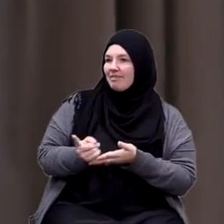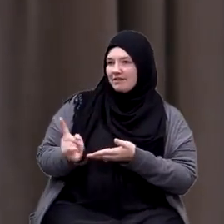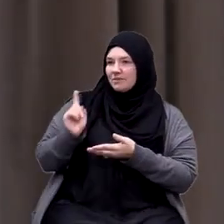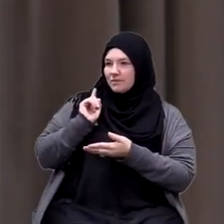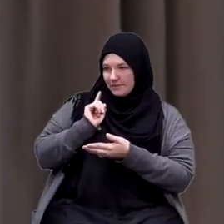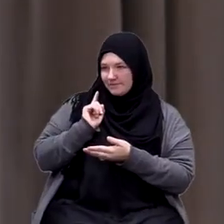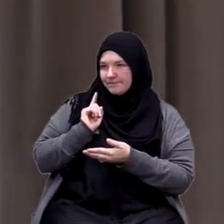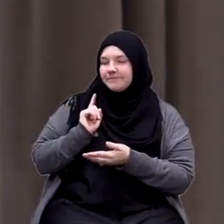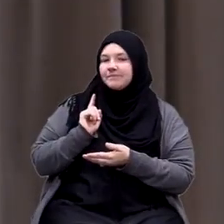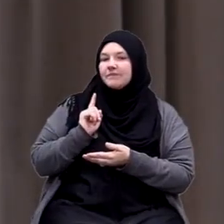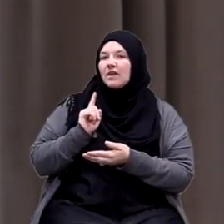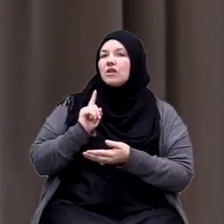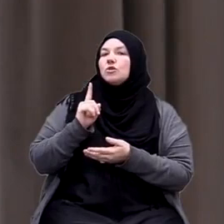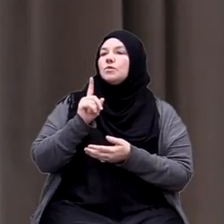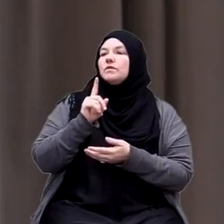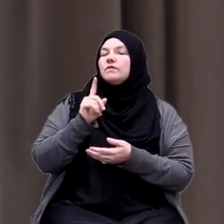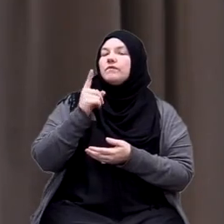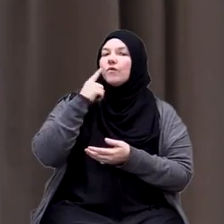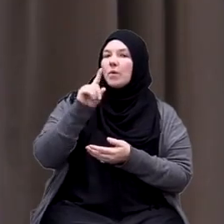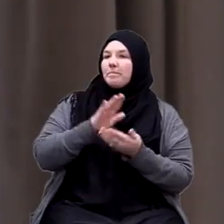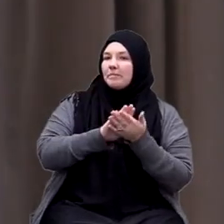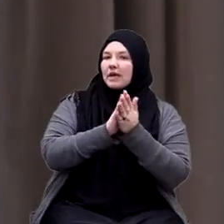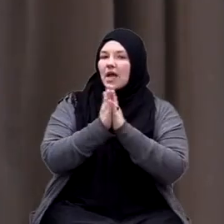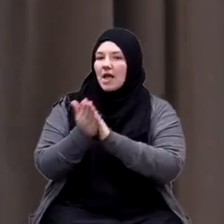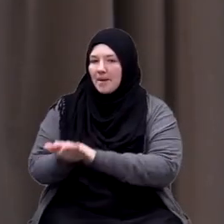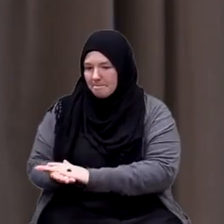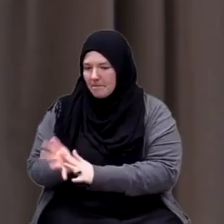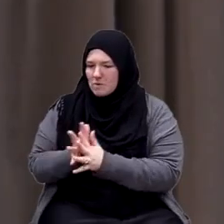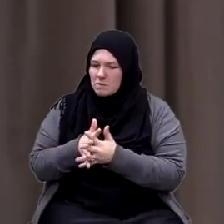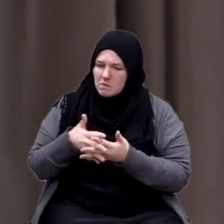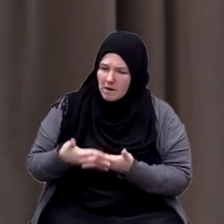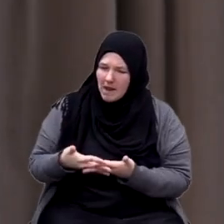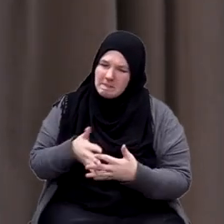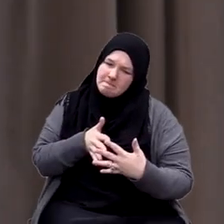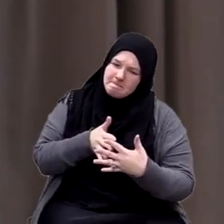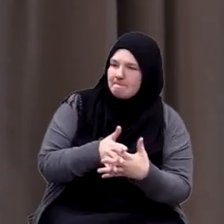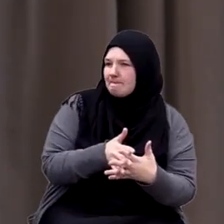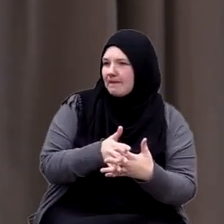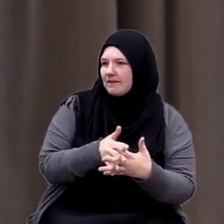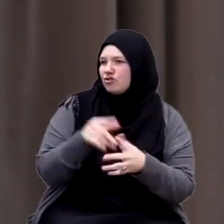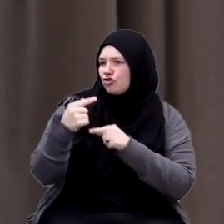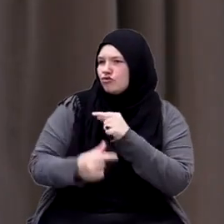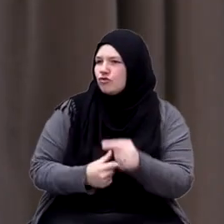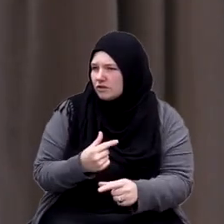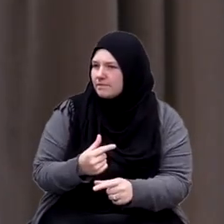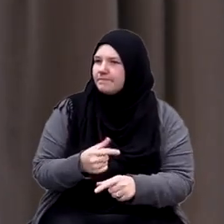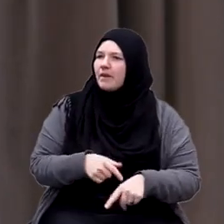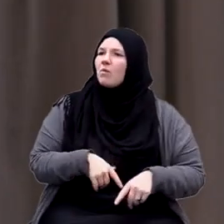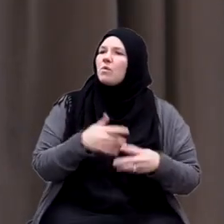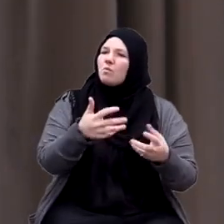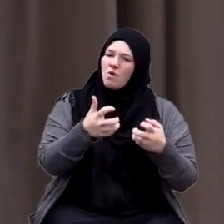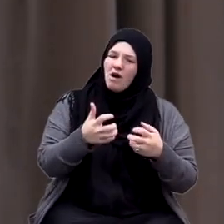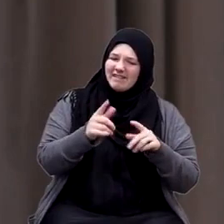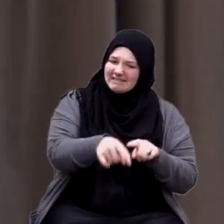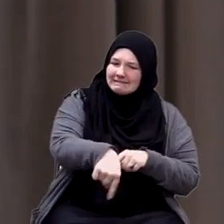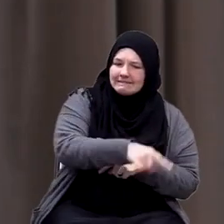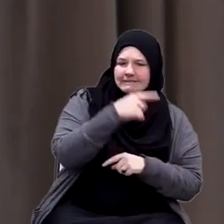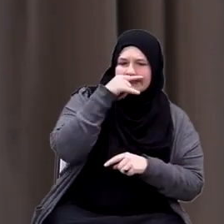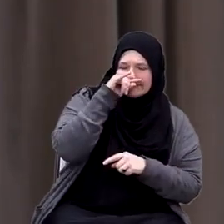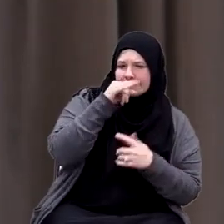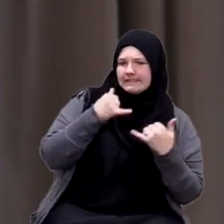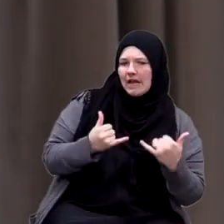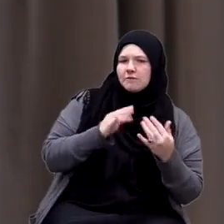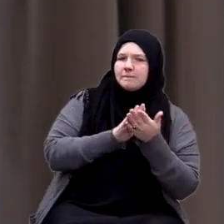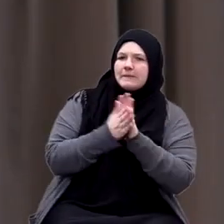is to become a Quranic generation, a generation that is tied to the